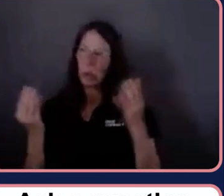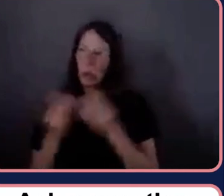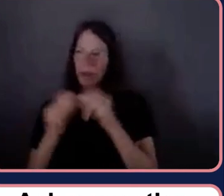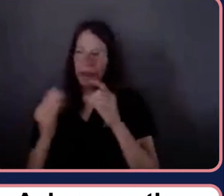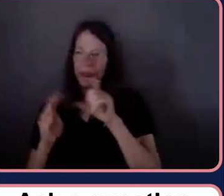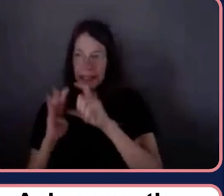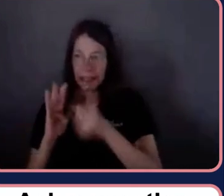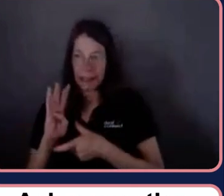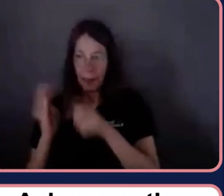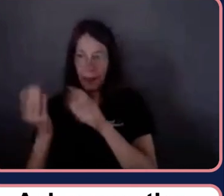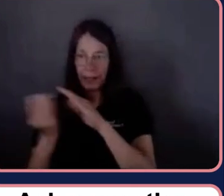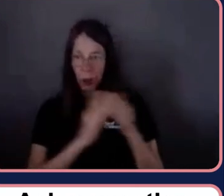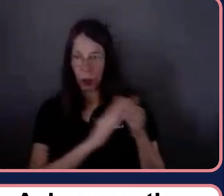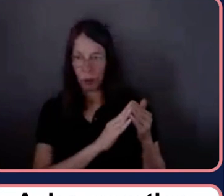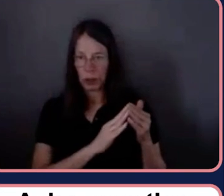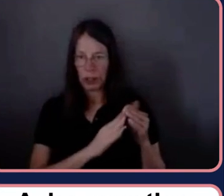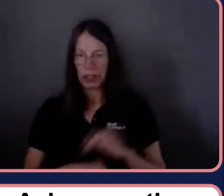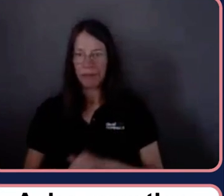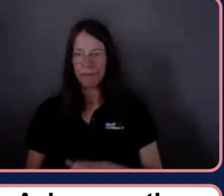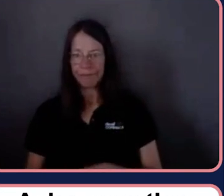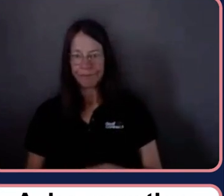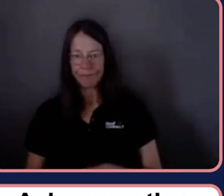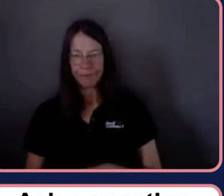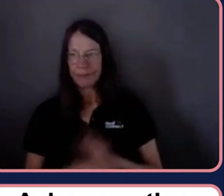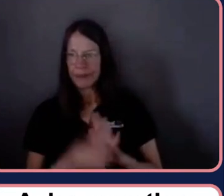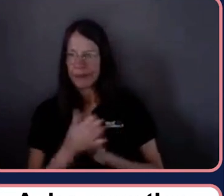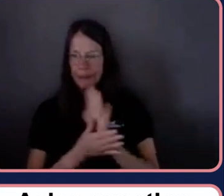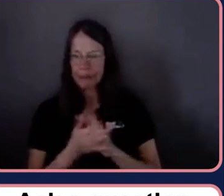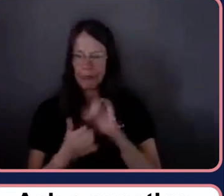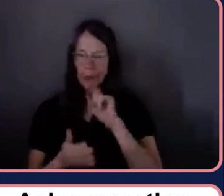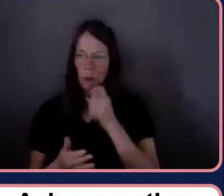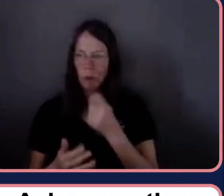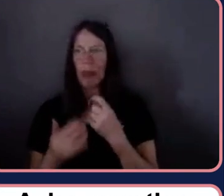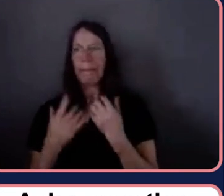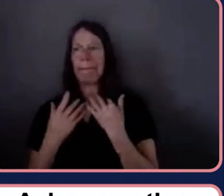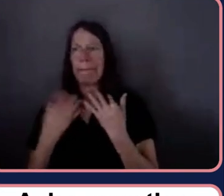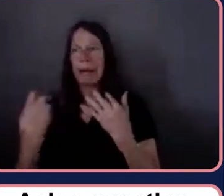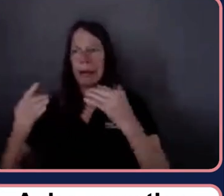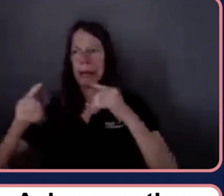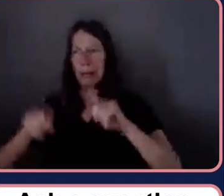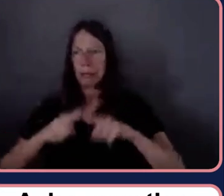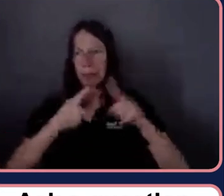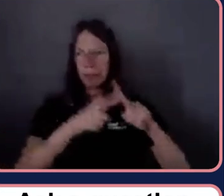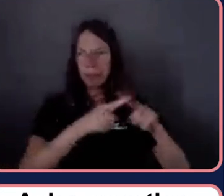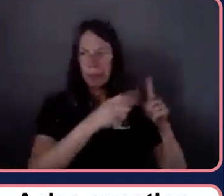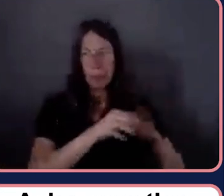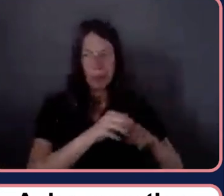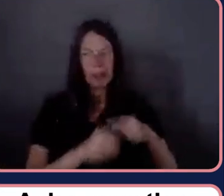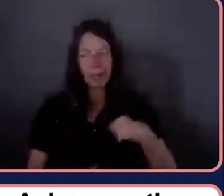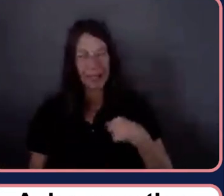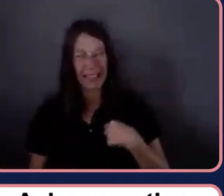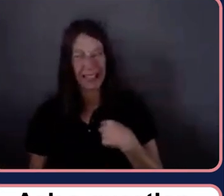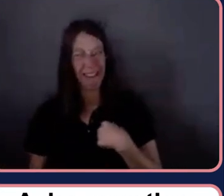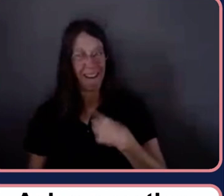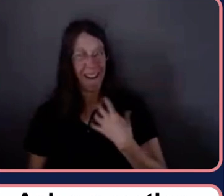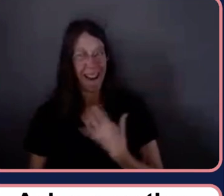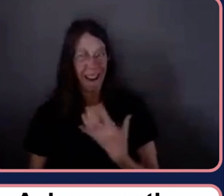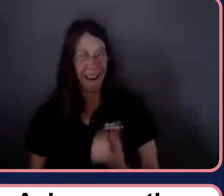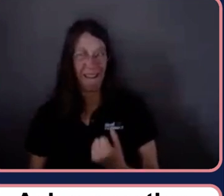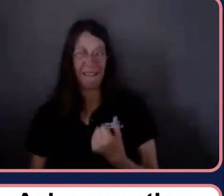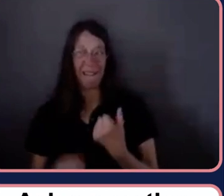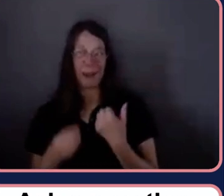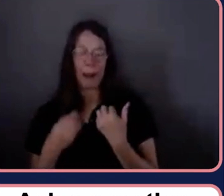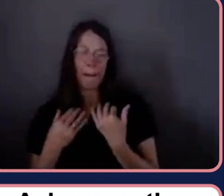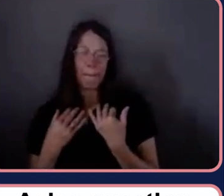I think there will be many questions. I have many questions myself, but the answer